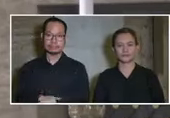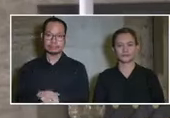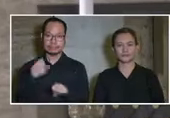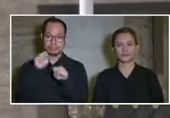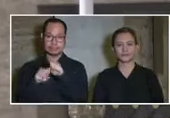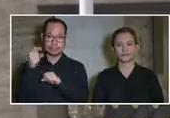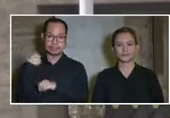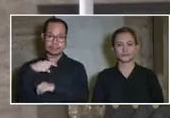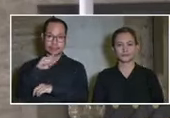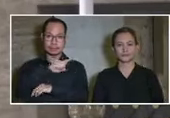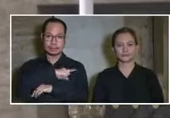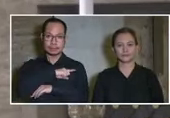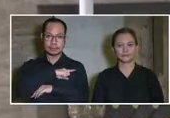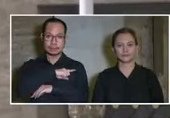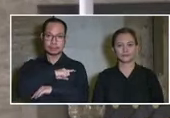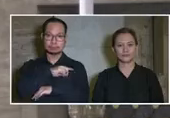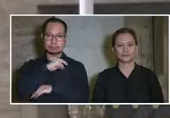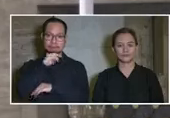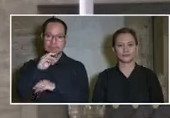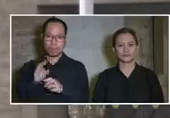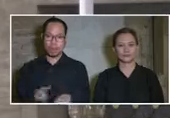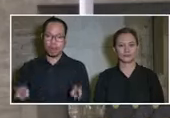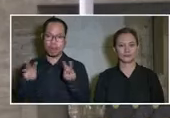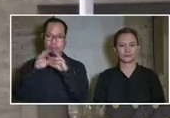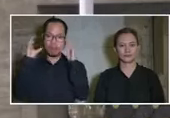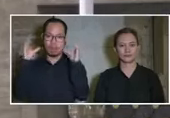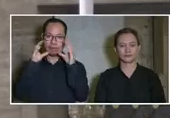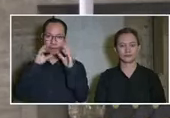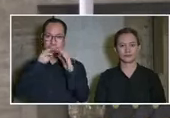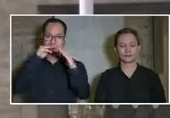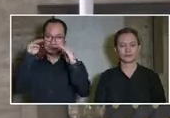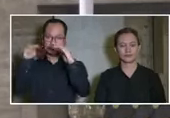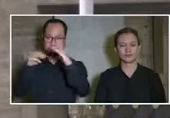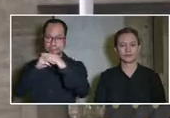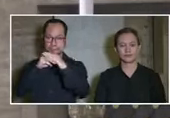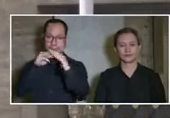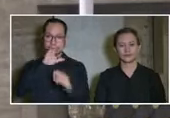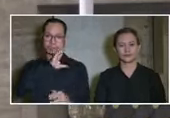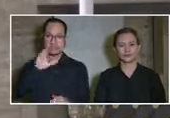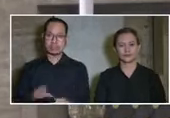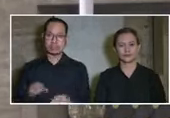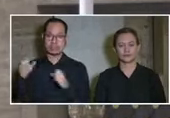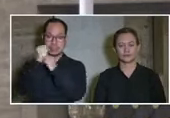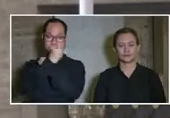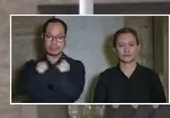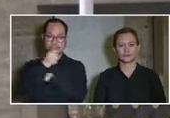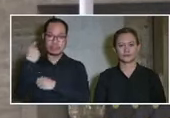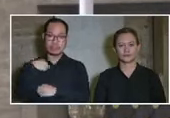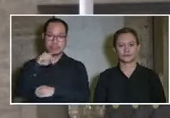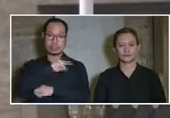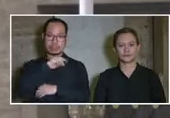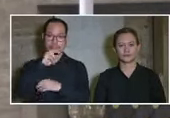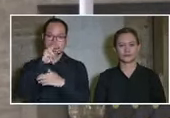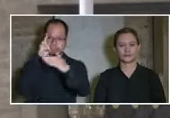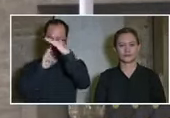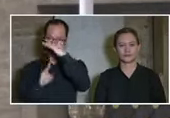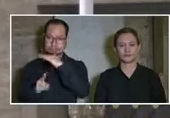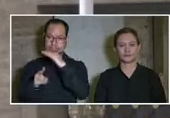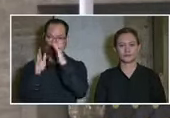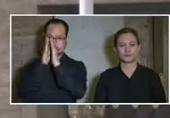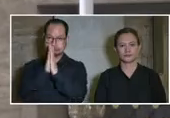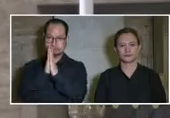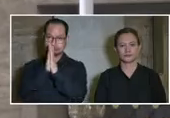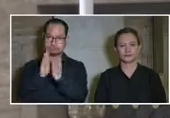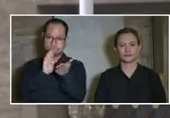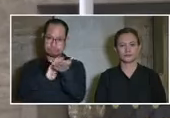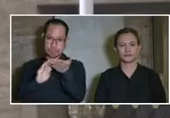And so for us to be less unworthy to celebrate the mysteries of Christ's love, let us humbly beg for God's